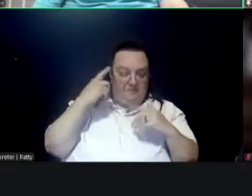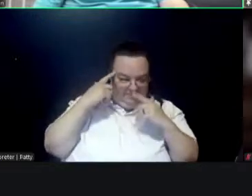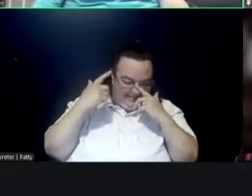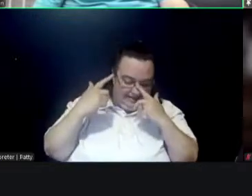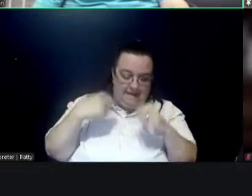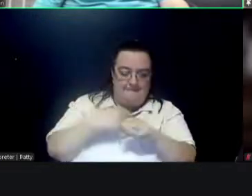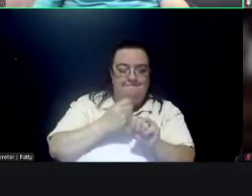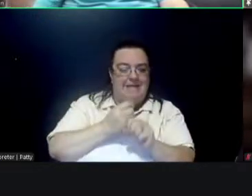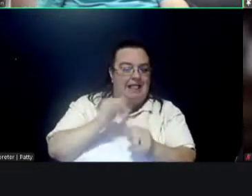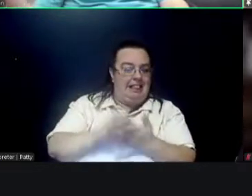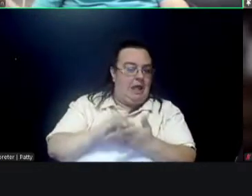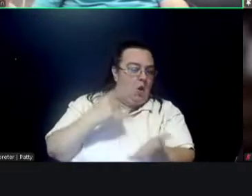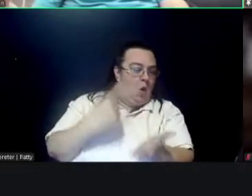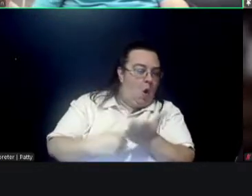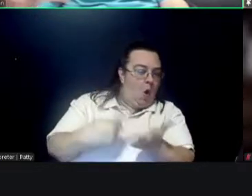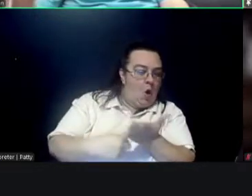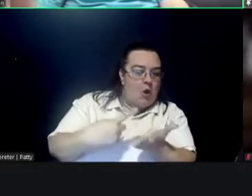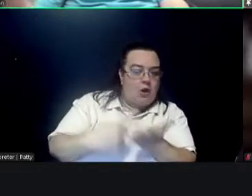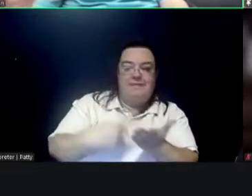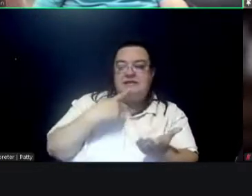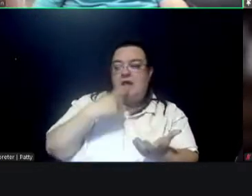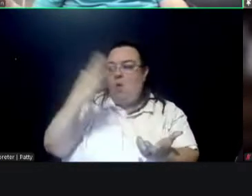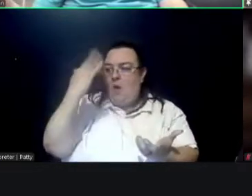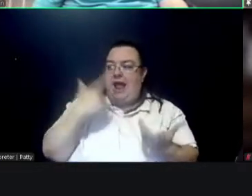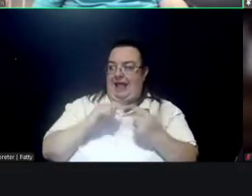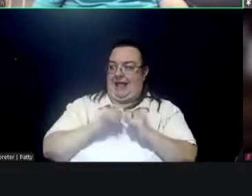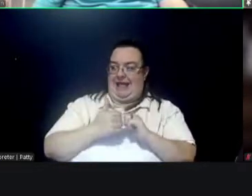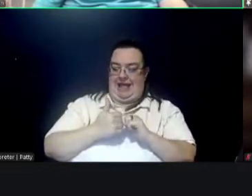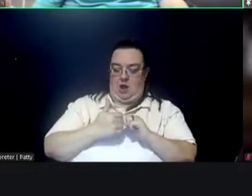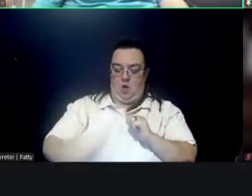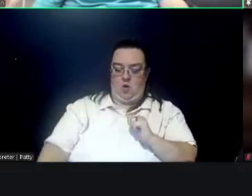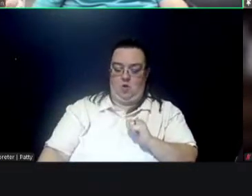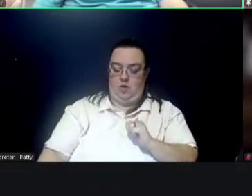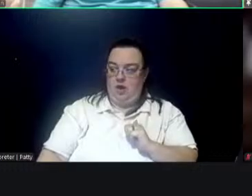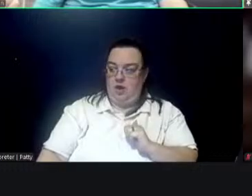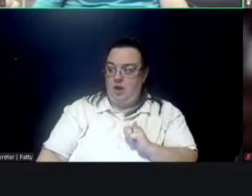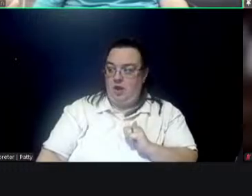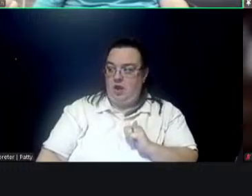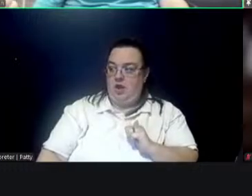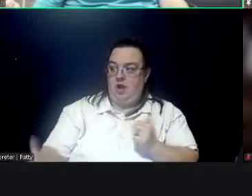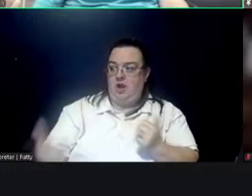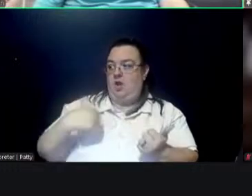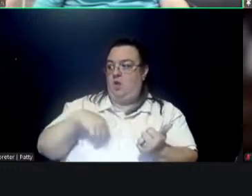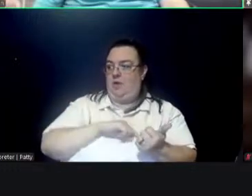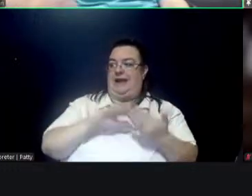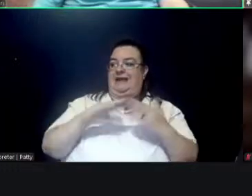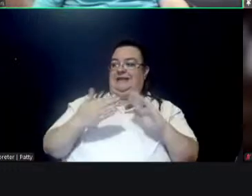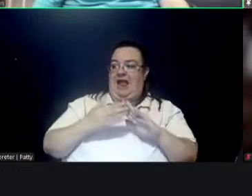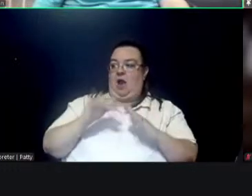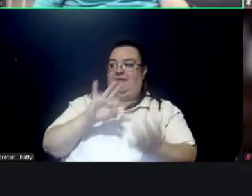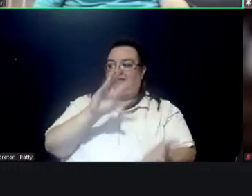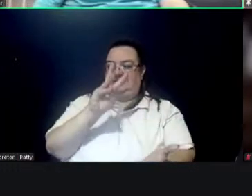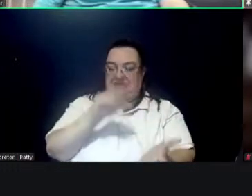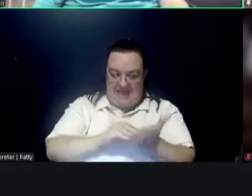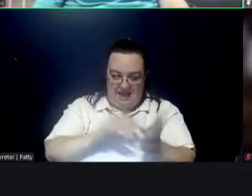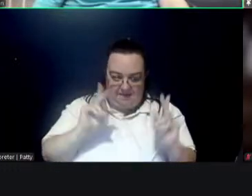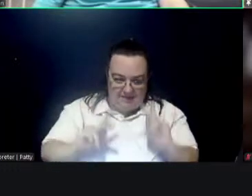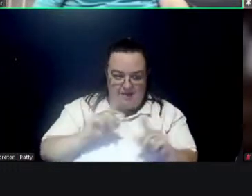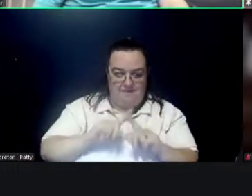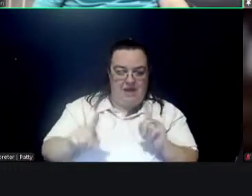argument of why, like, how do we explain why we're a town of 6,000 people, but we're an $11.5